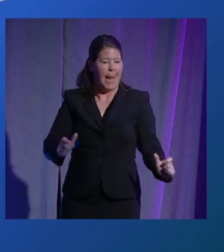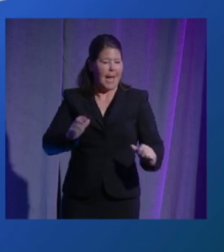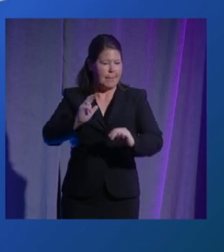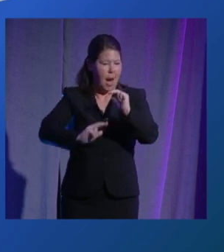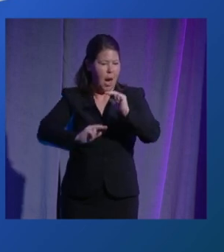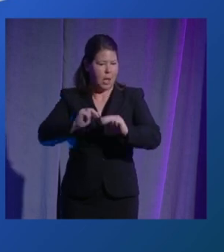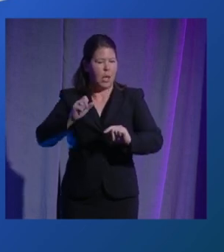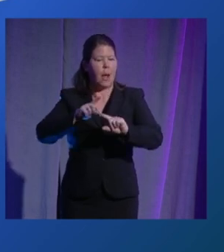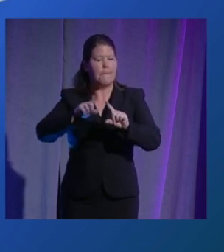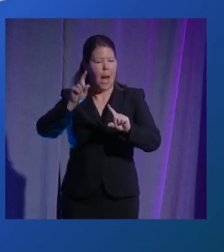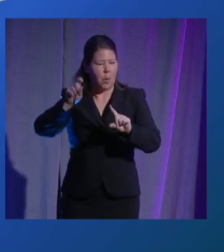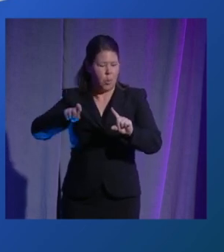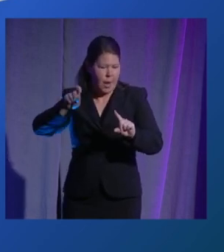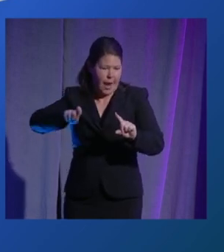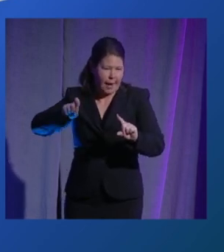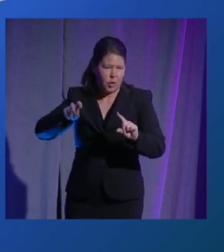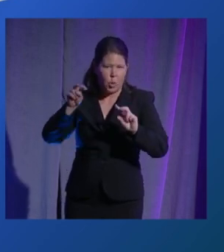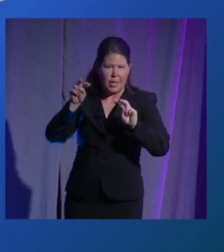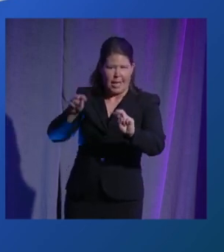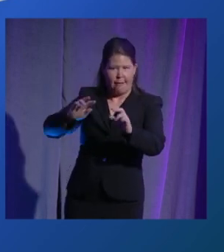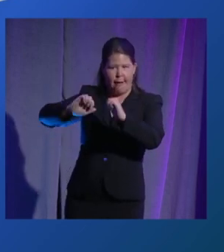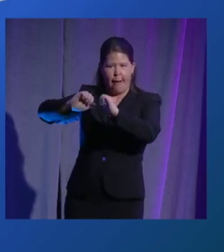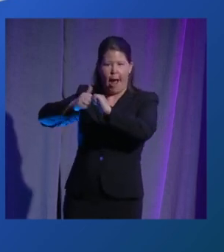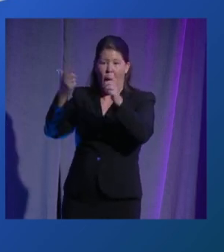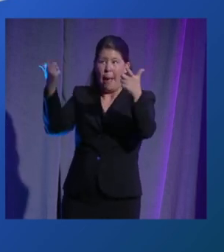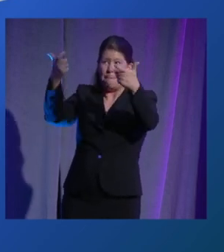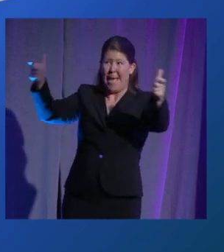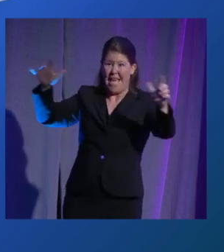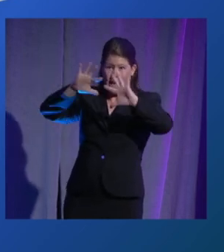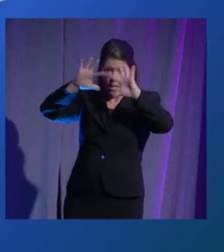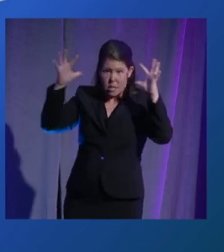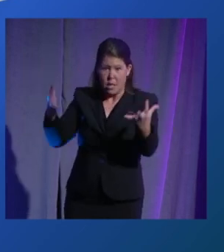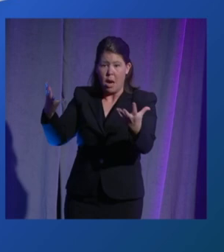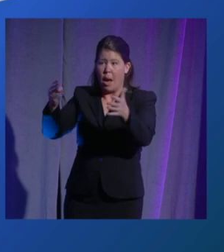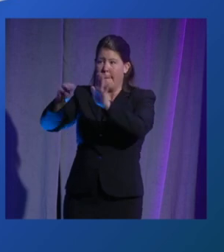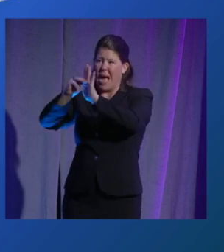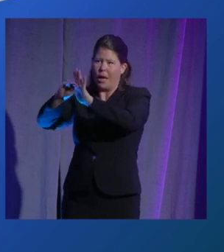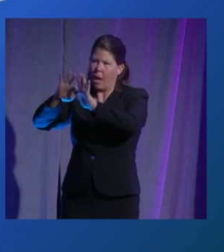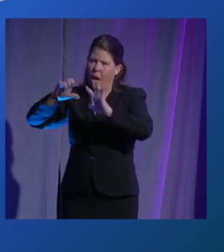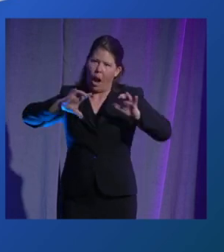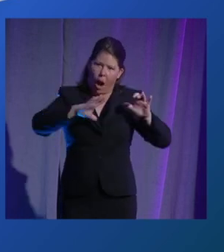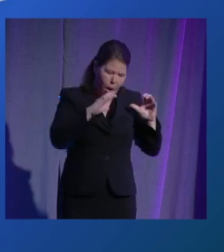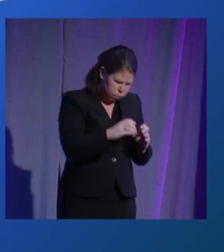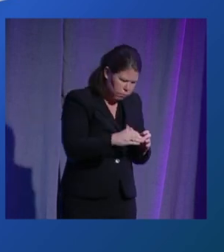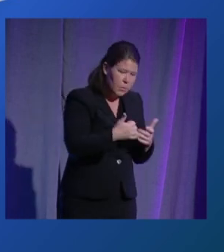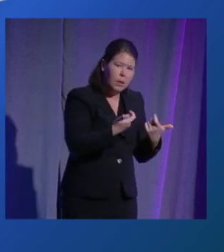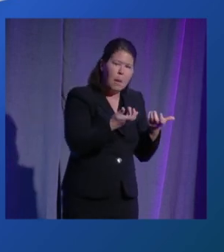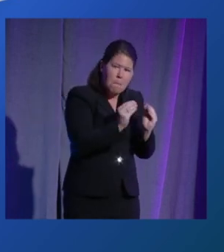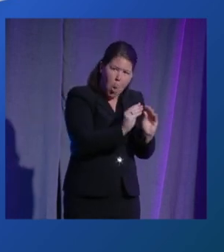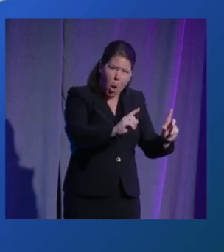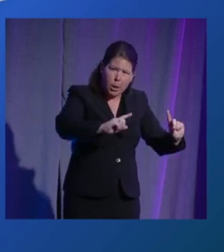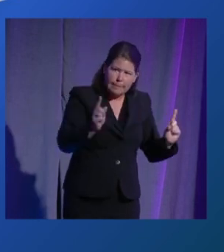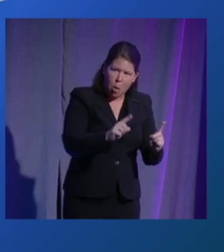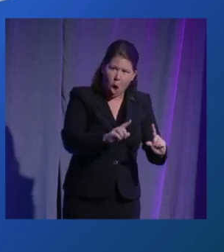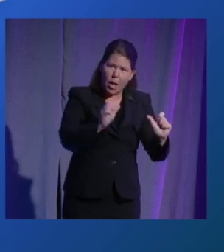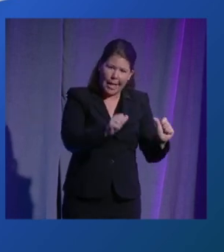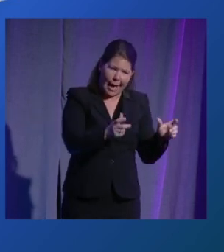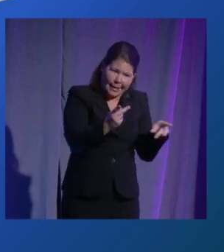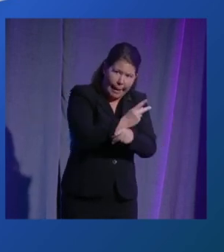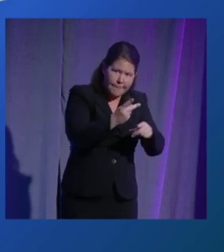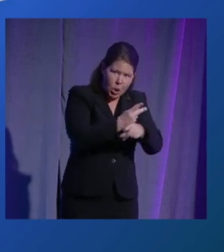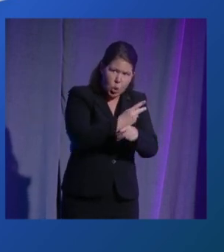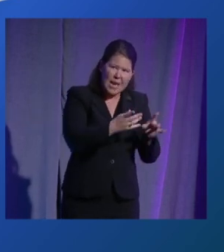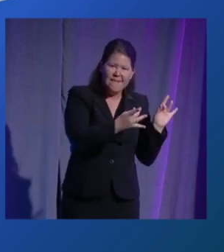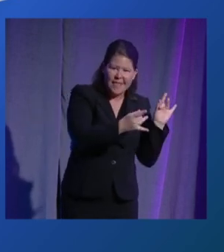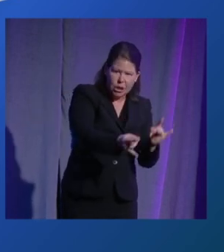compress them or even how to teach smaller models that can compute efficiently and still be able to make the same impact however